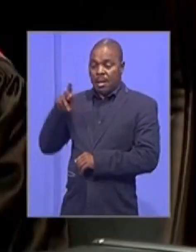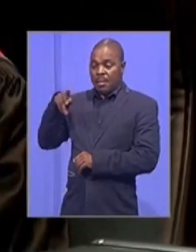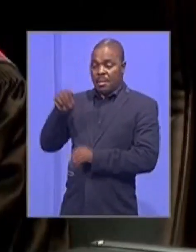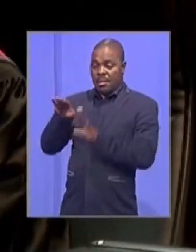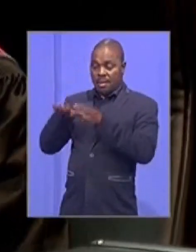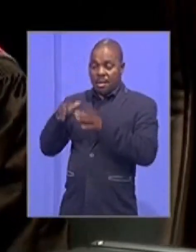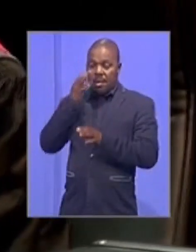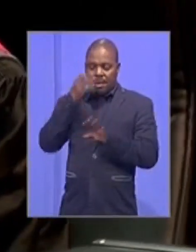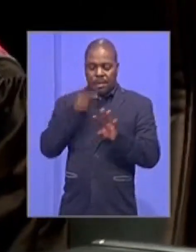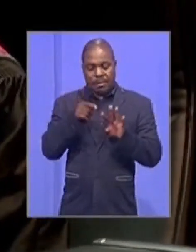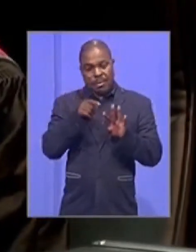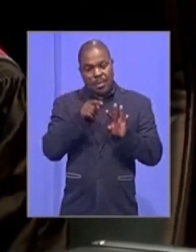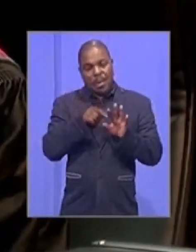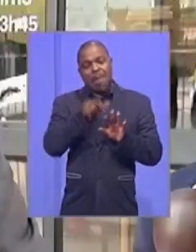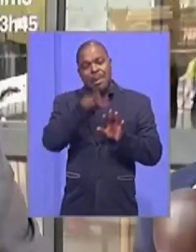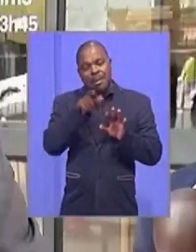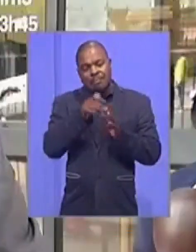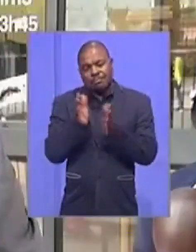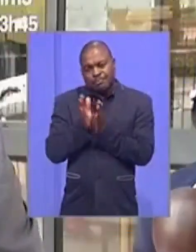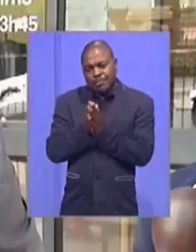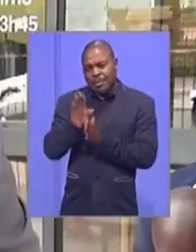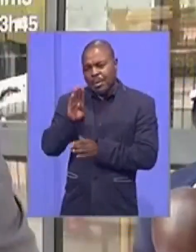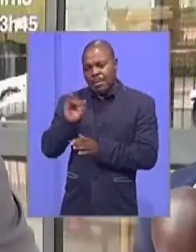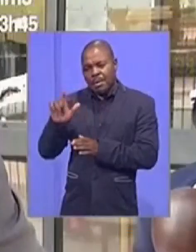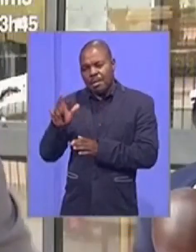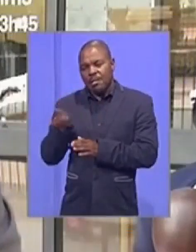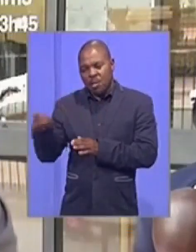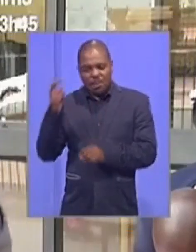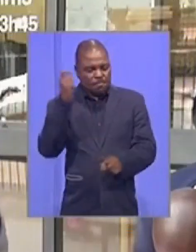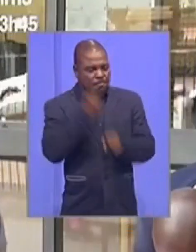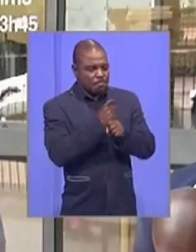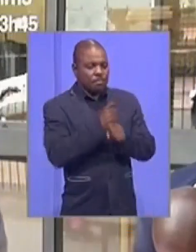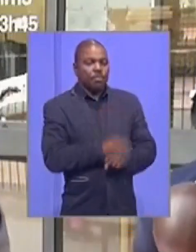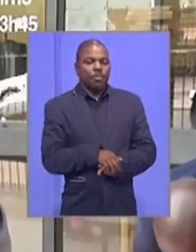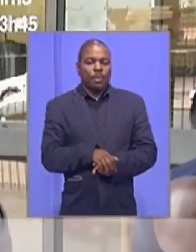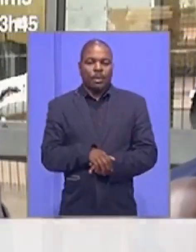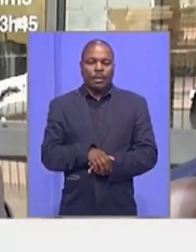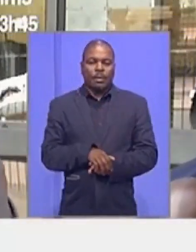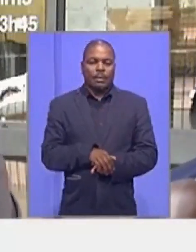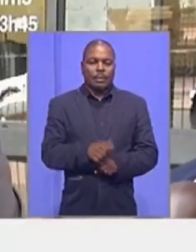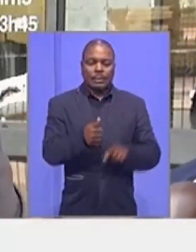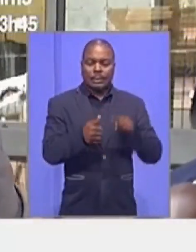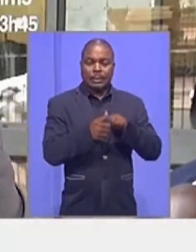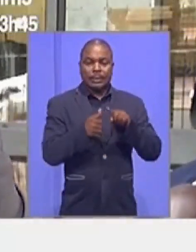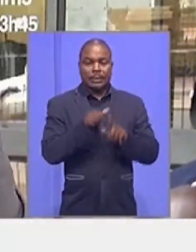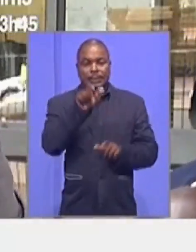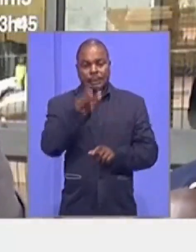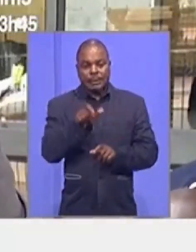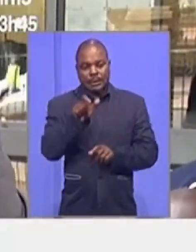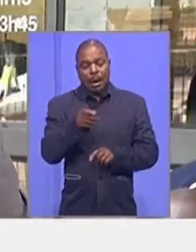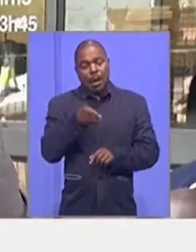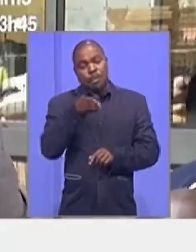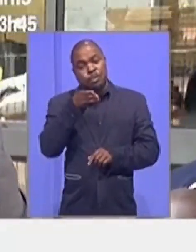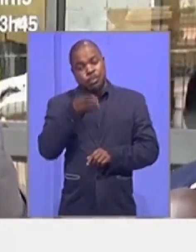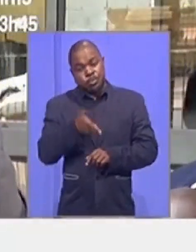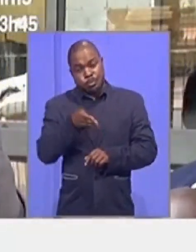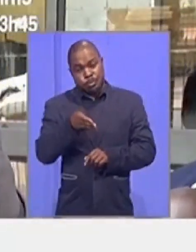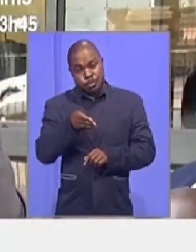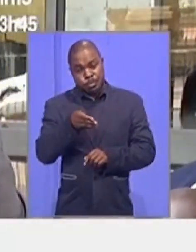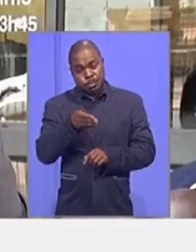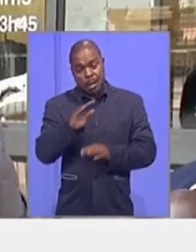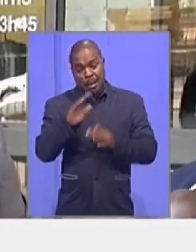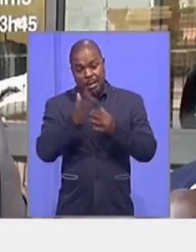ganetsa kopo ya beili ya balatofadiwa. Hona le molatofatswa wa bo6 o hlahiletseng mo